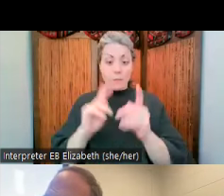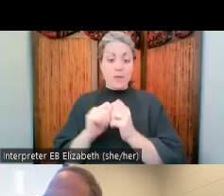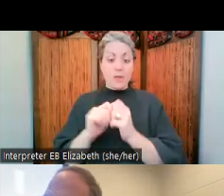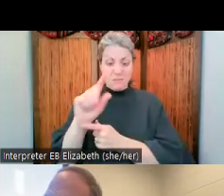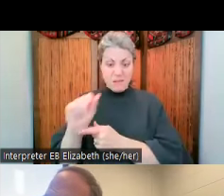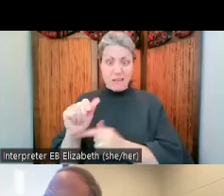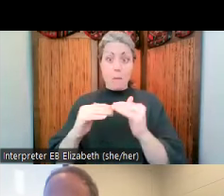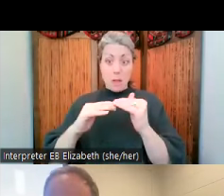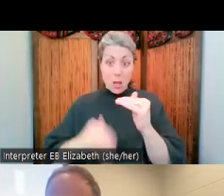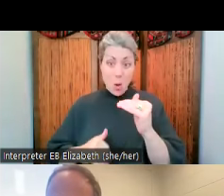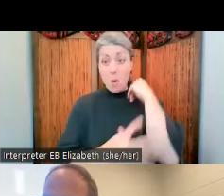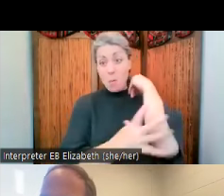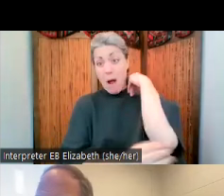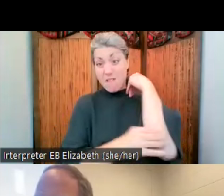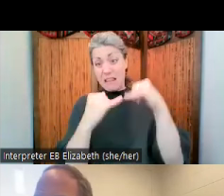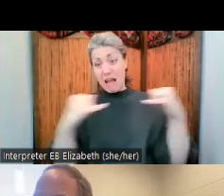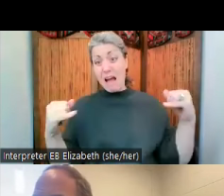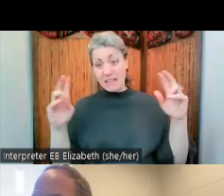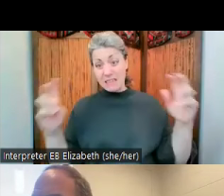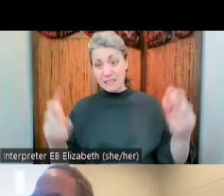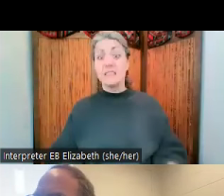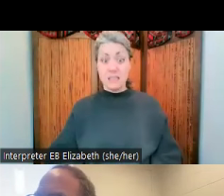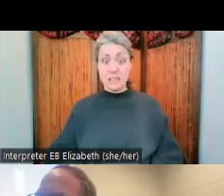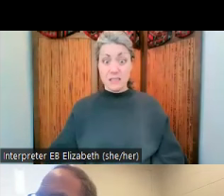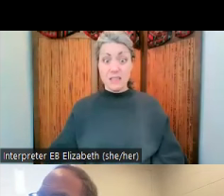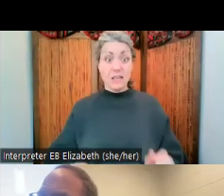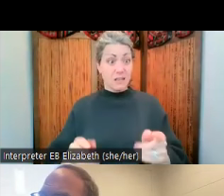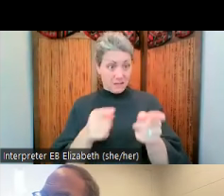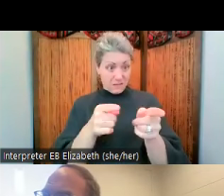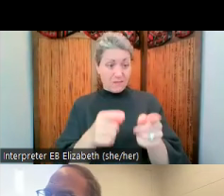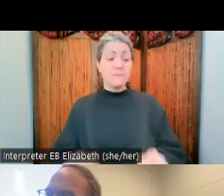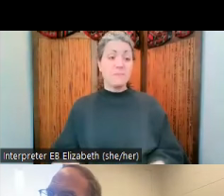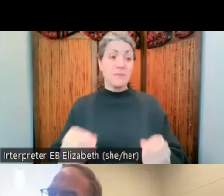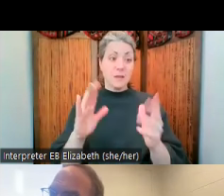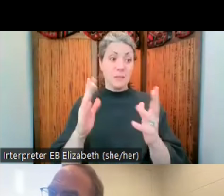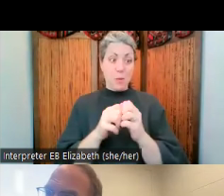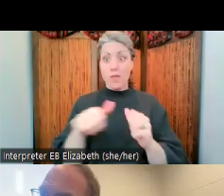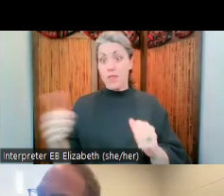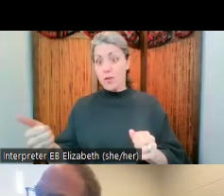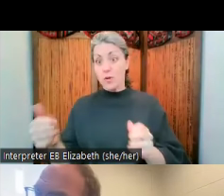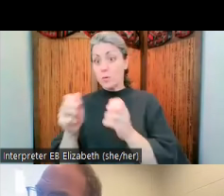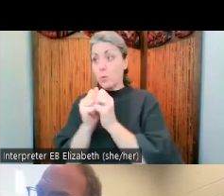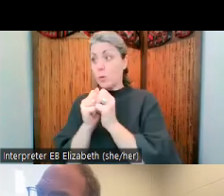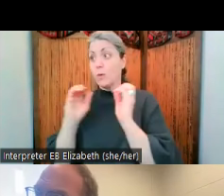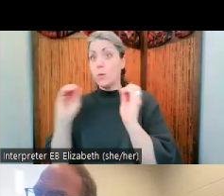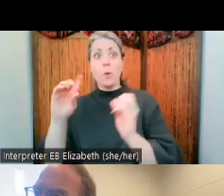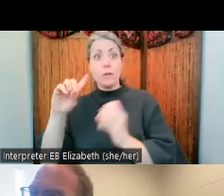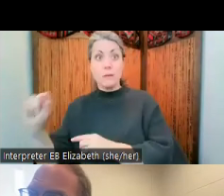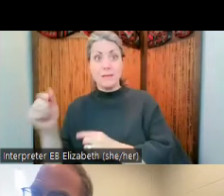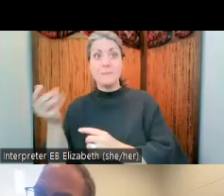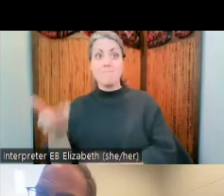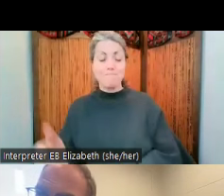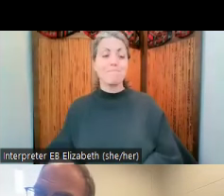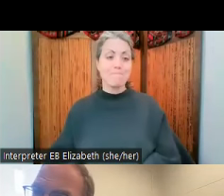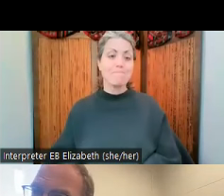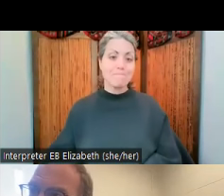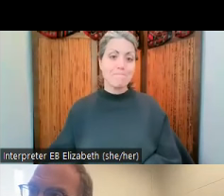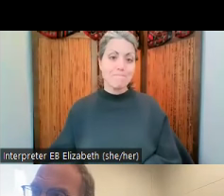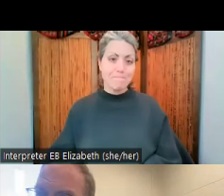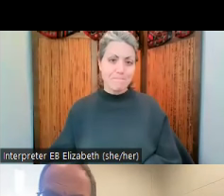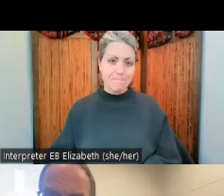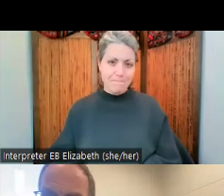10% of households with no members with disabilities. More specifically, what do we know about the economic outcomes